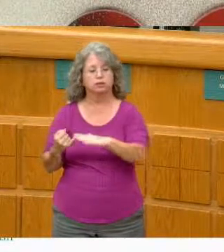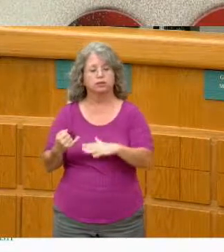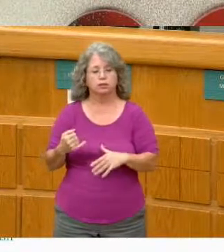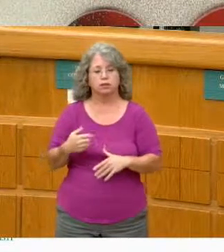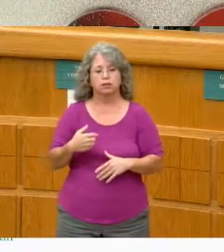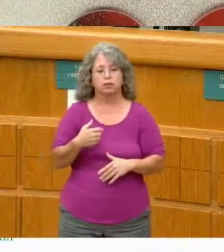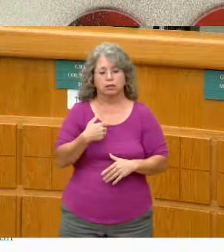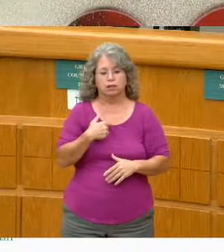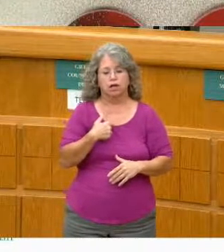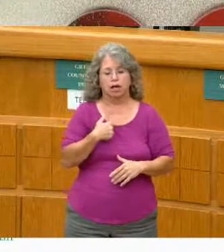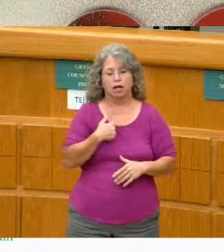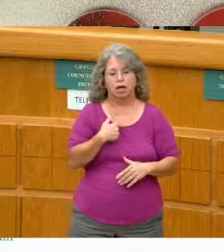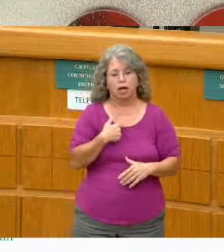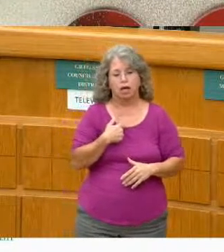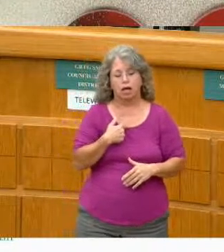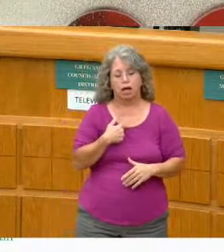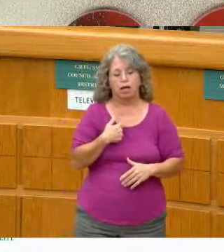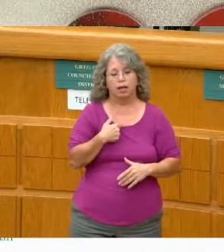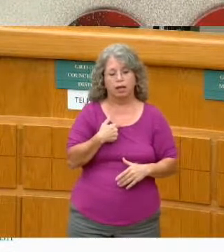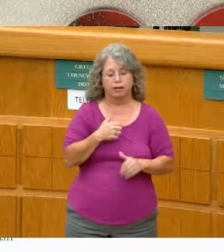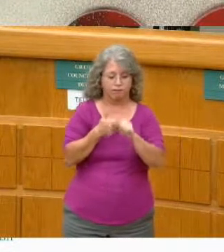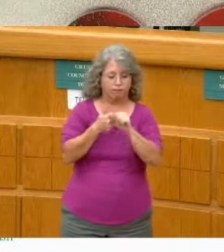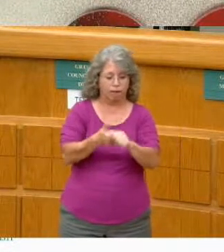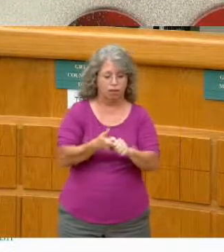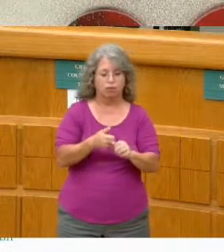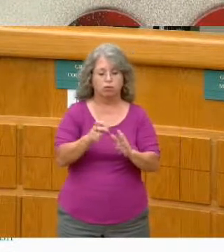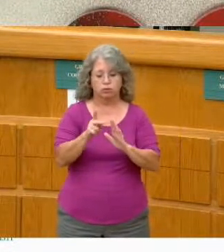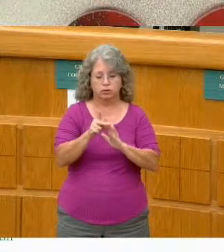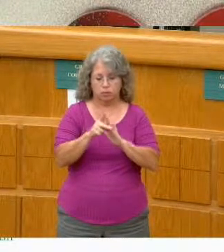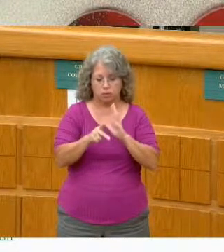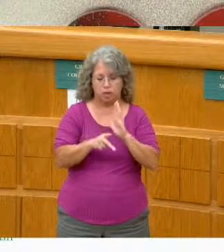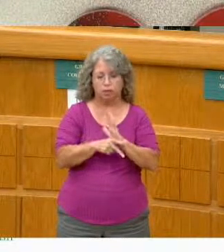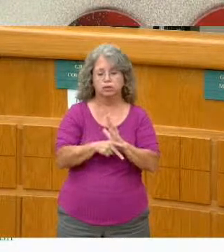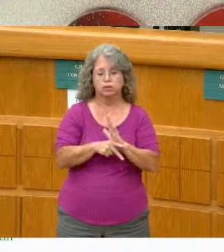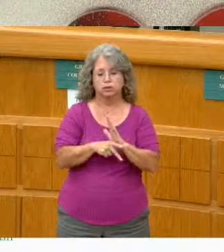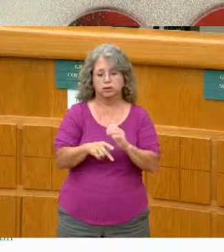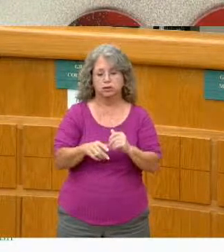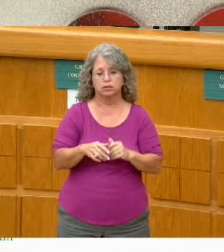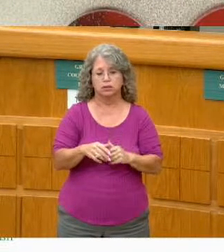I demonstrated that by following the policies and by